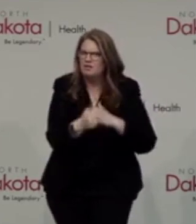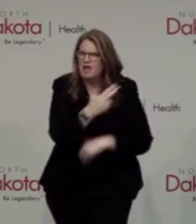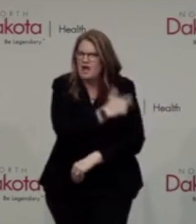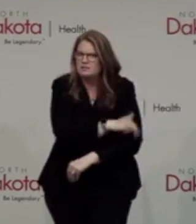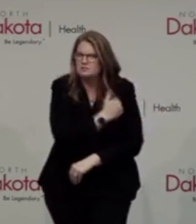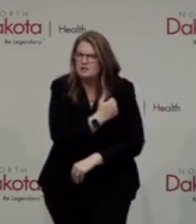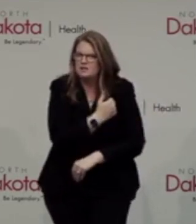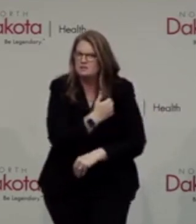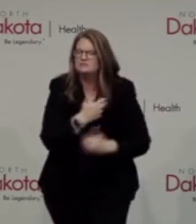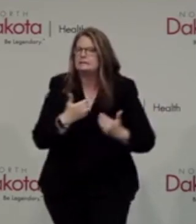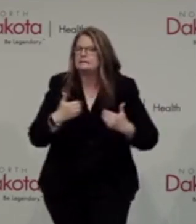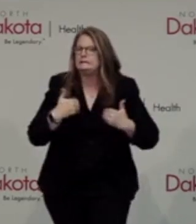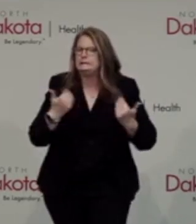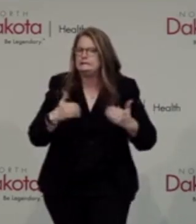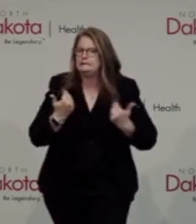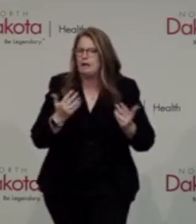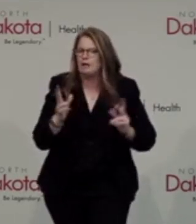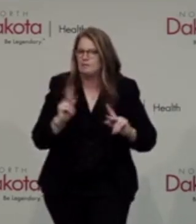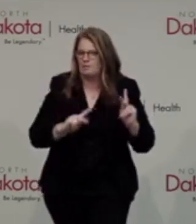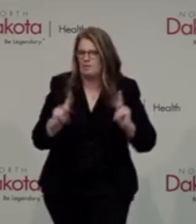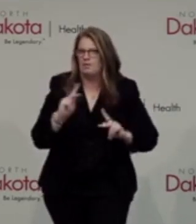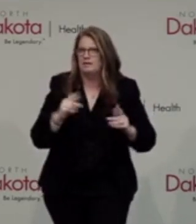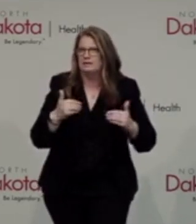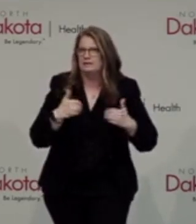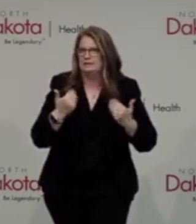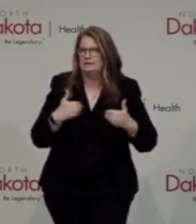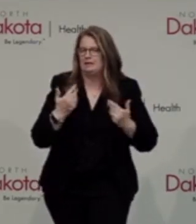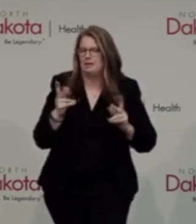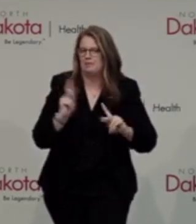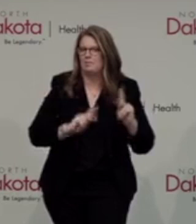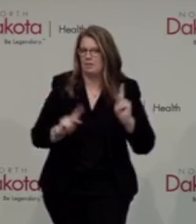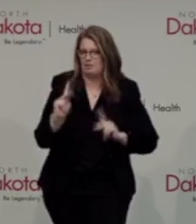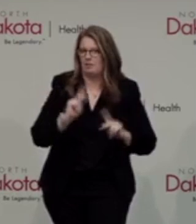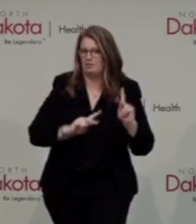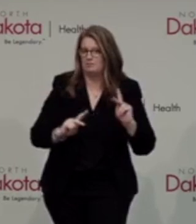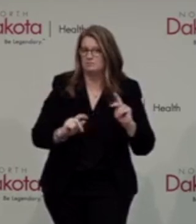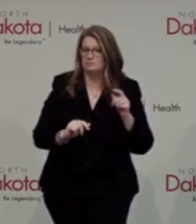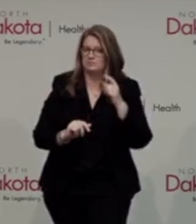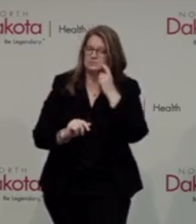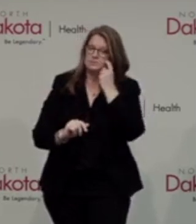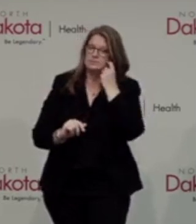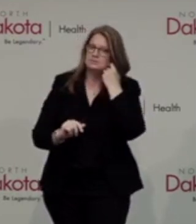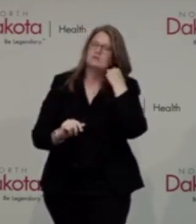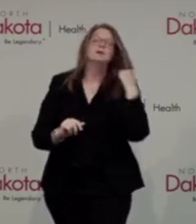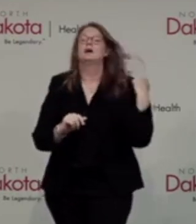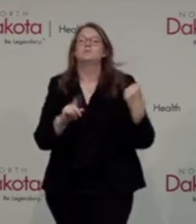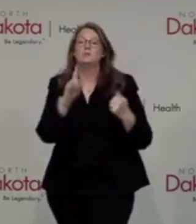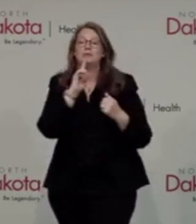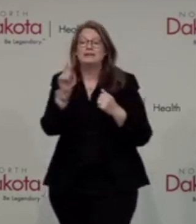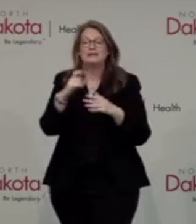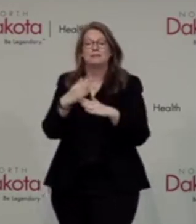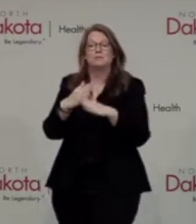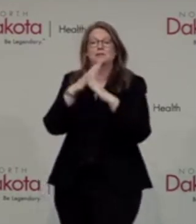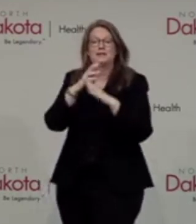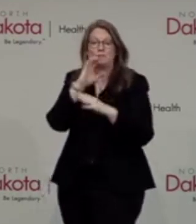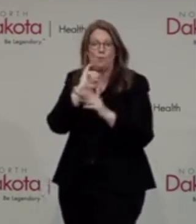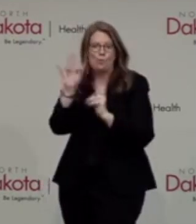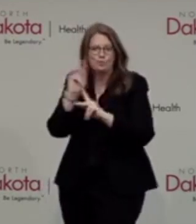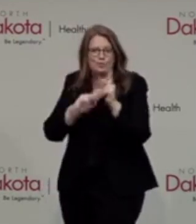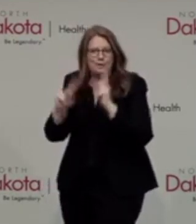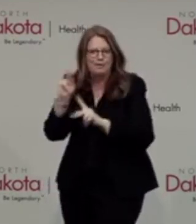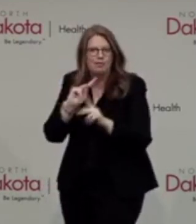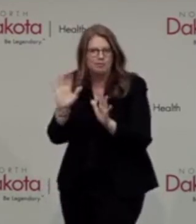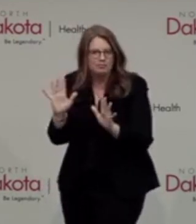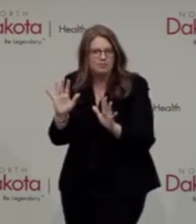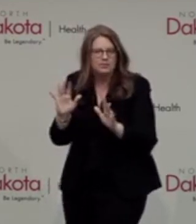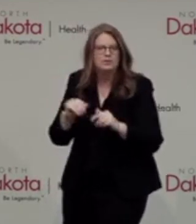of the vaccine's effectiveness at protecting the elder and vulnerable populations. But where